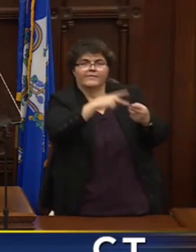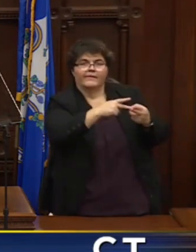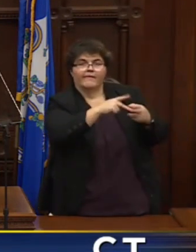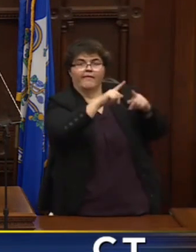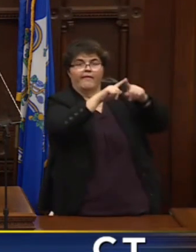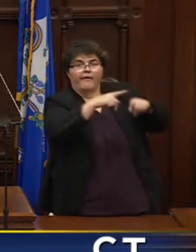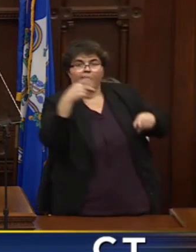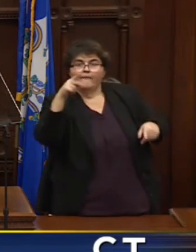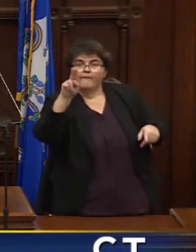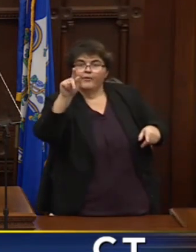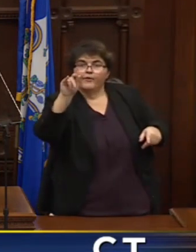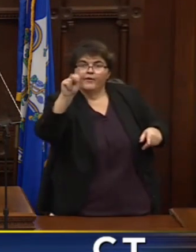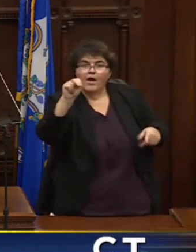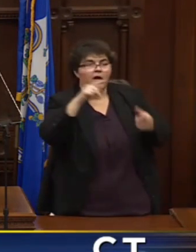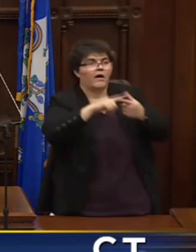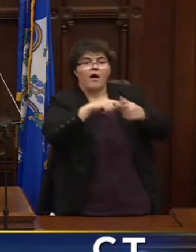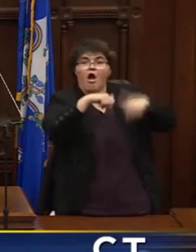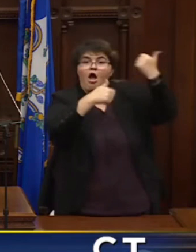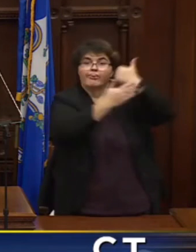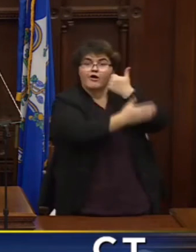wallets.